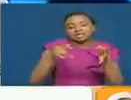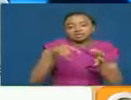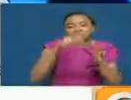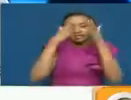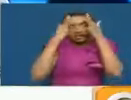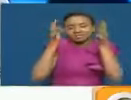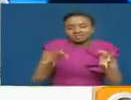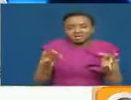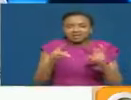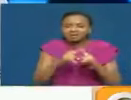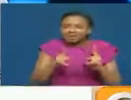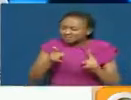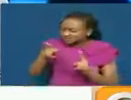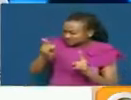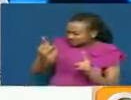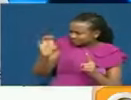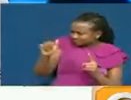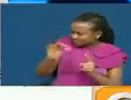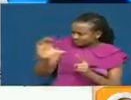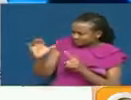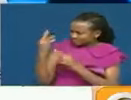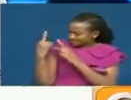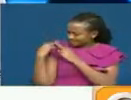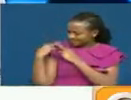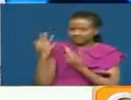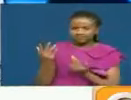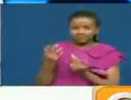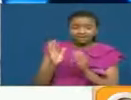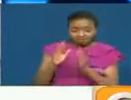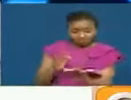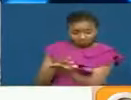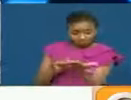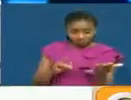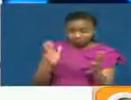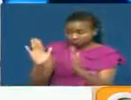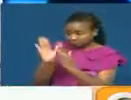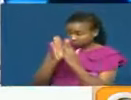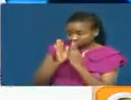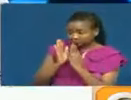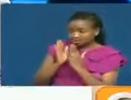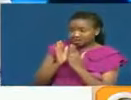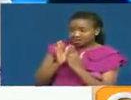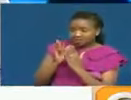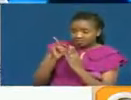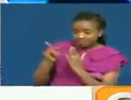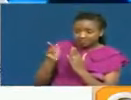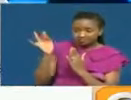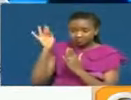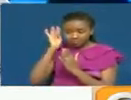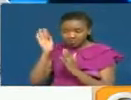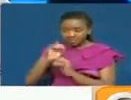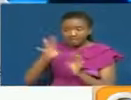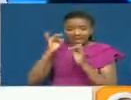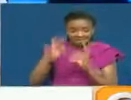moment. But wouldn't we listen to the EACC more if they had done all these things that are so clearly spelt out in